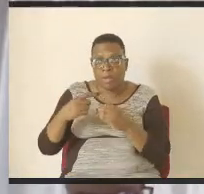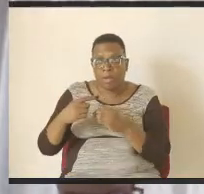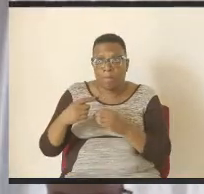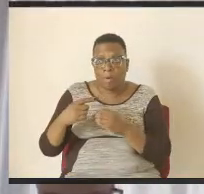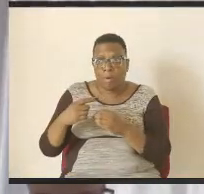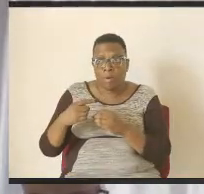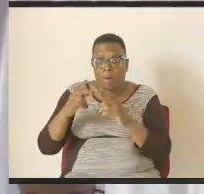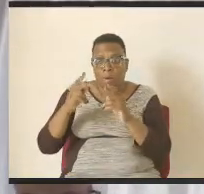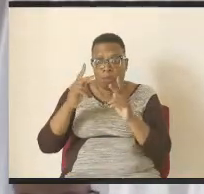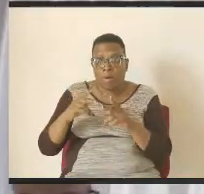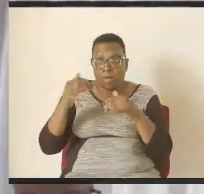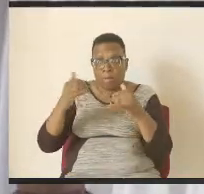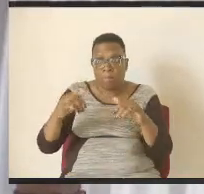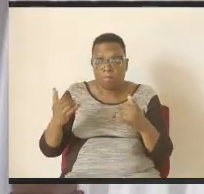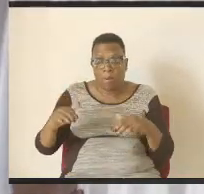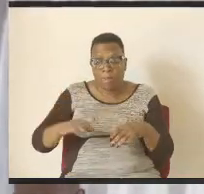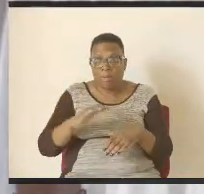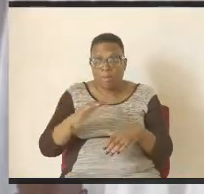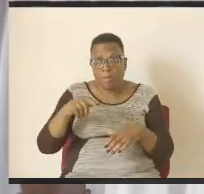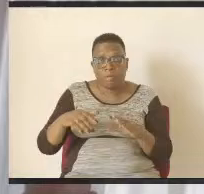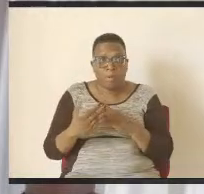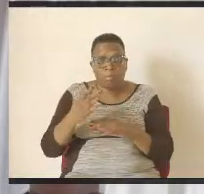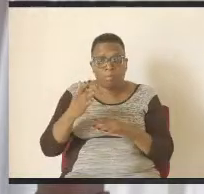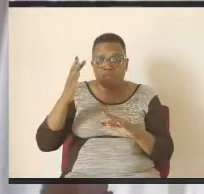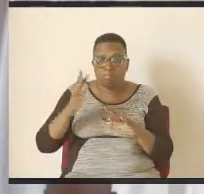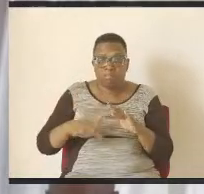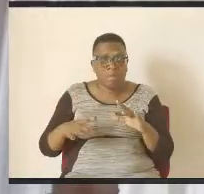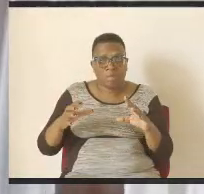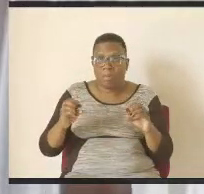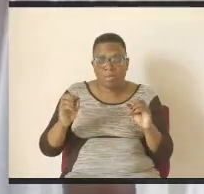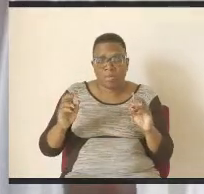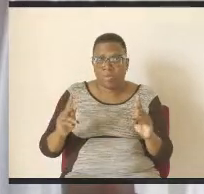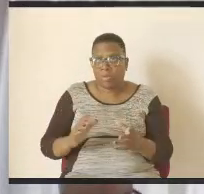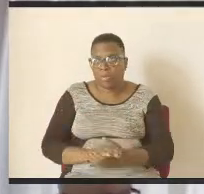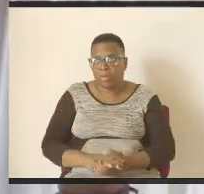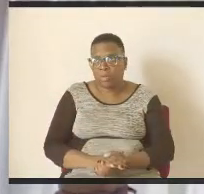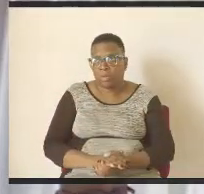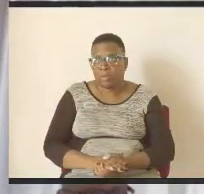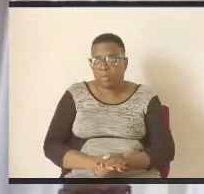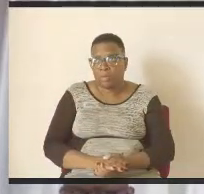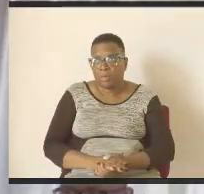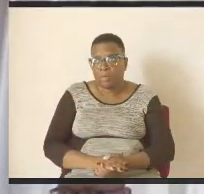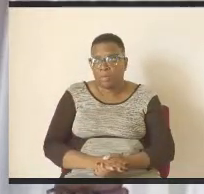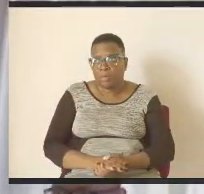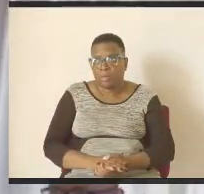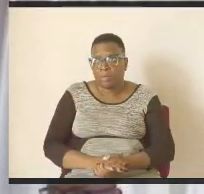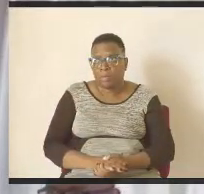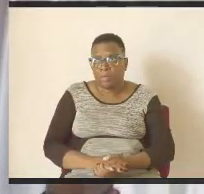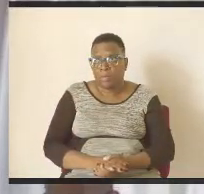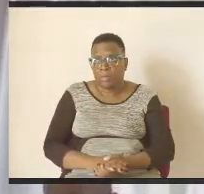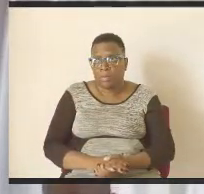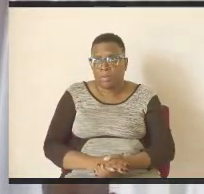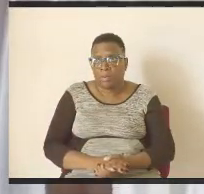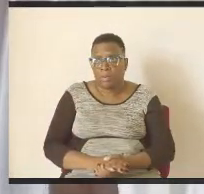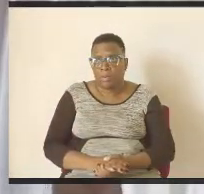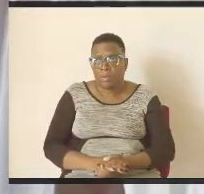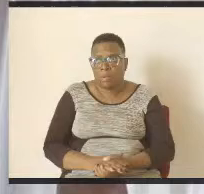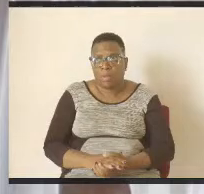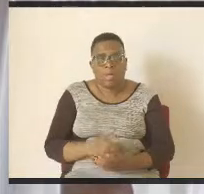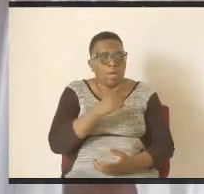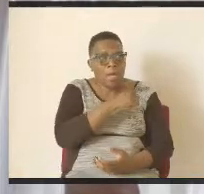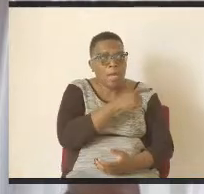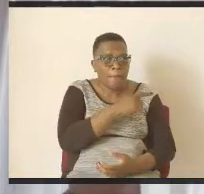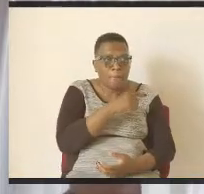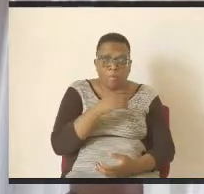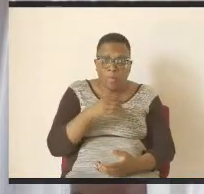Jesus. Missed opportunity there. I maybe want to do that. Maybe it's not all these points that may relate to us. Maybe just one. We